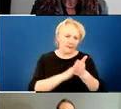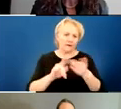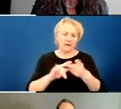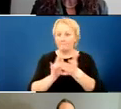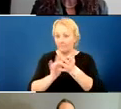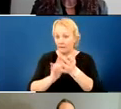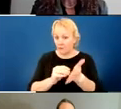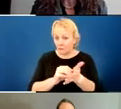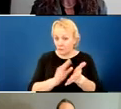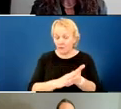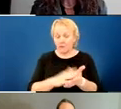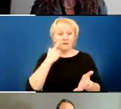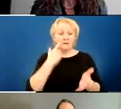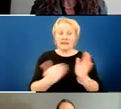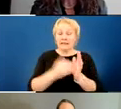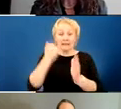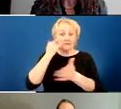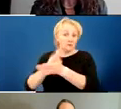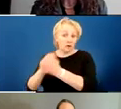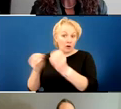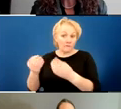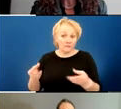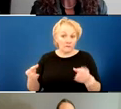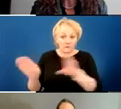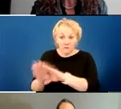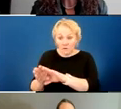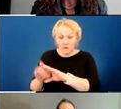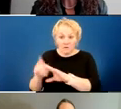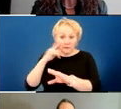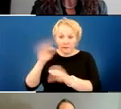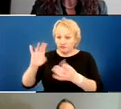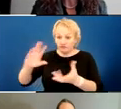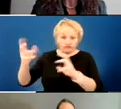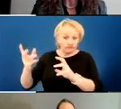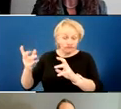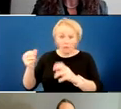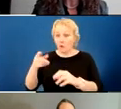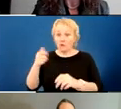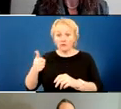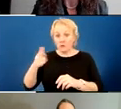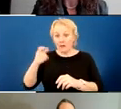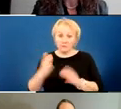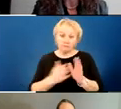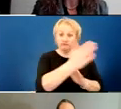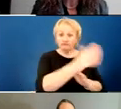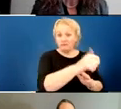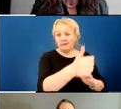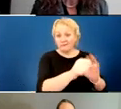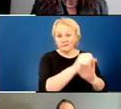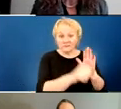records, because again, if your doctor's office is not available temporarily, or you had to evacuate to another